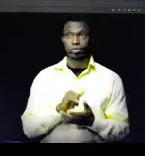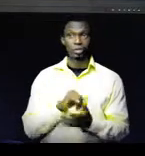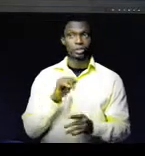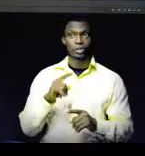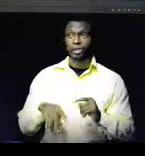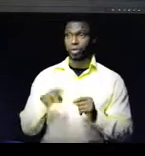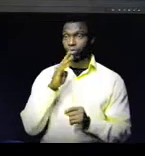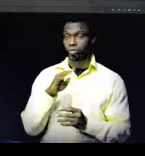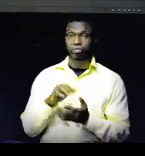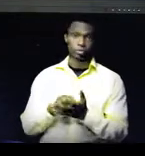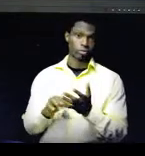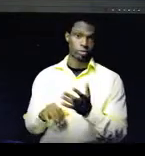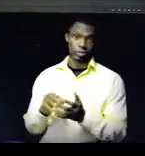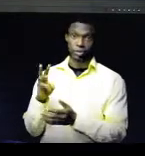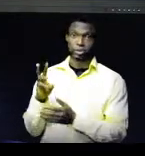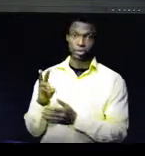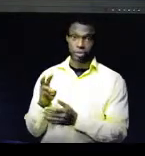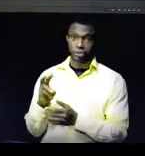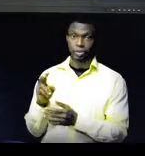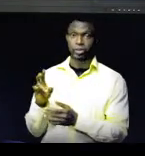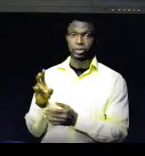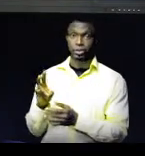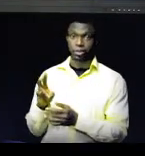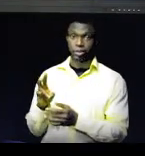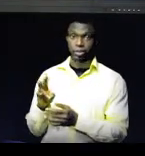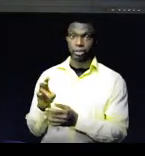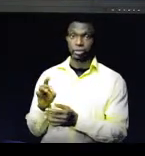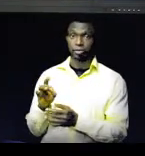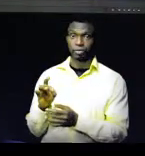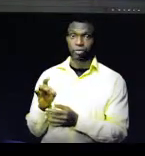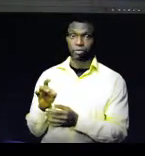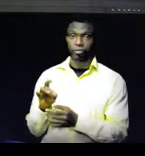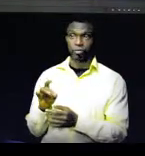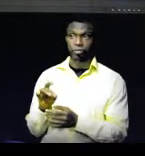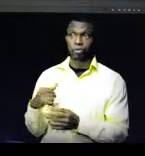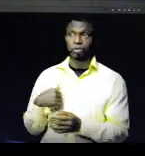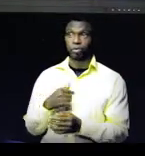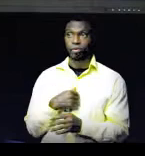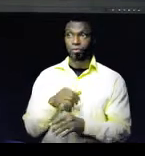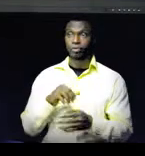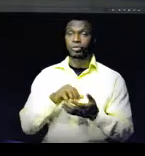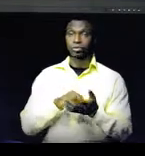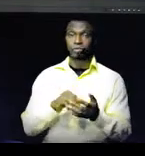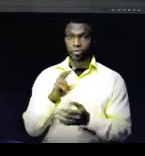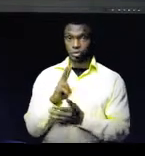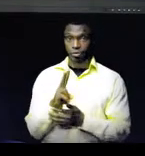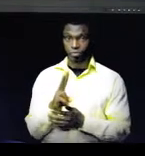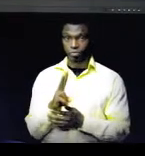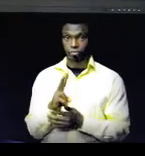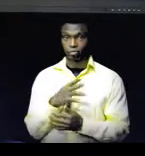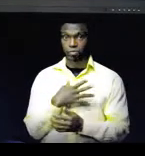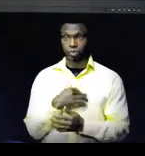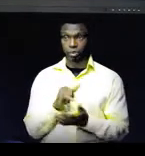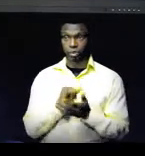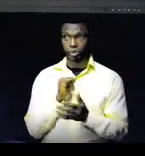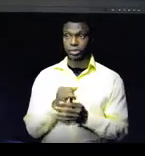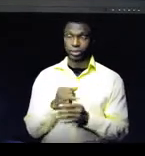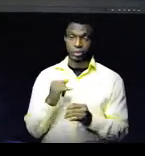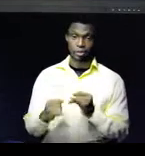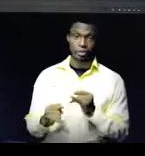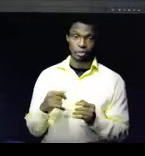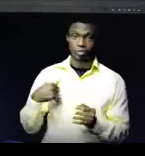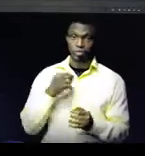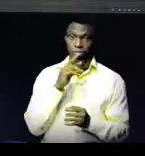subtracted, 16, 8, 4, then we can subtract 2. So subtracting 2, we're left with 0, and that's the end. But we're able to